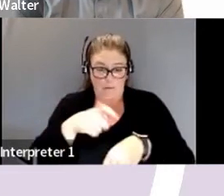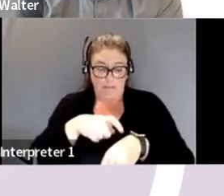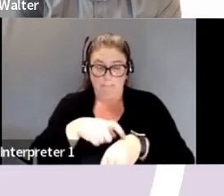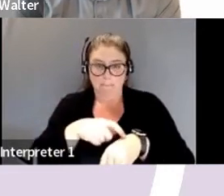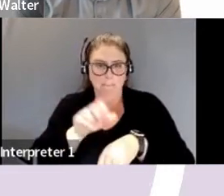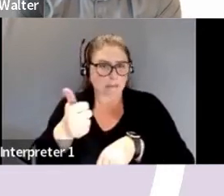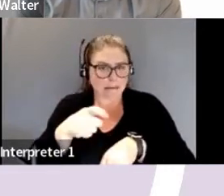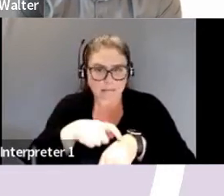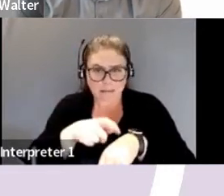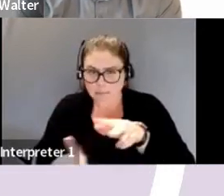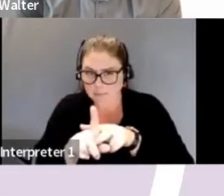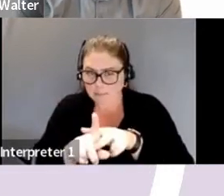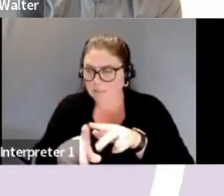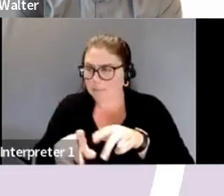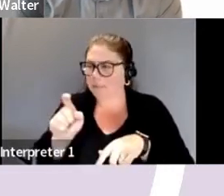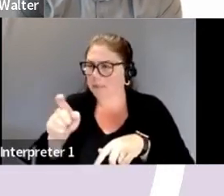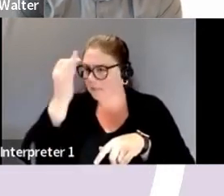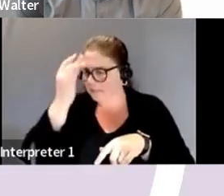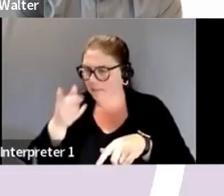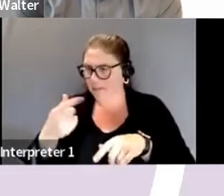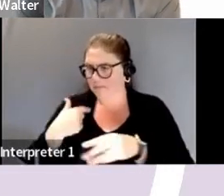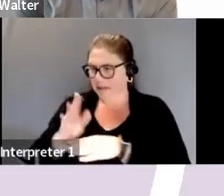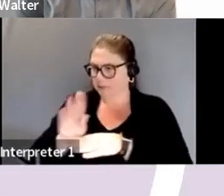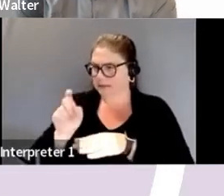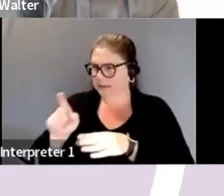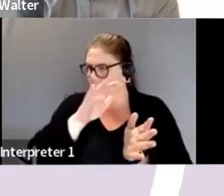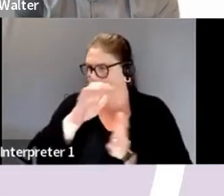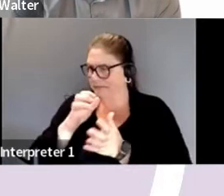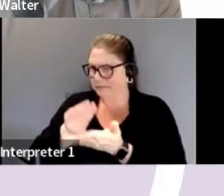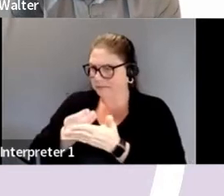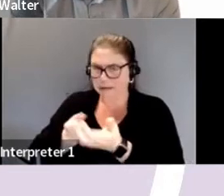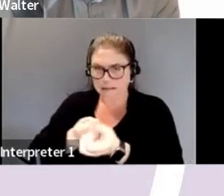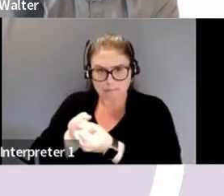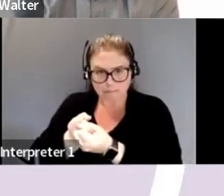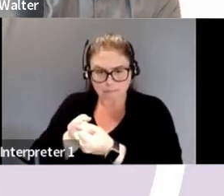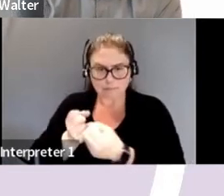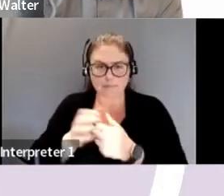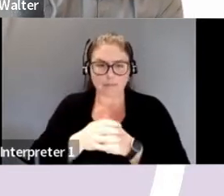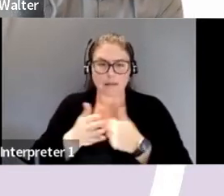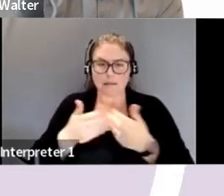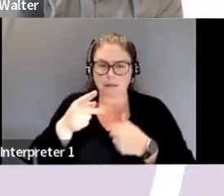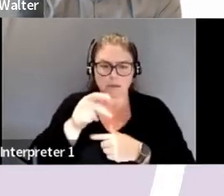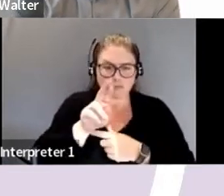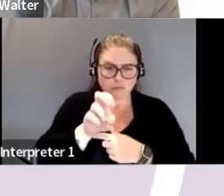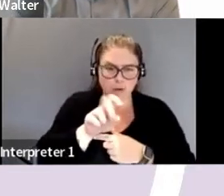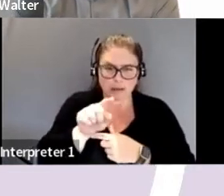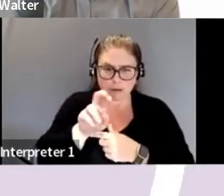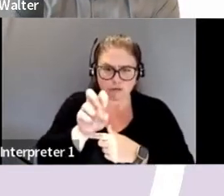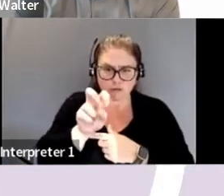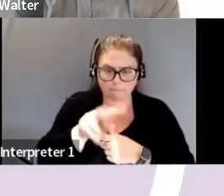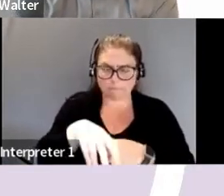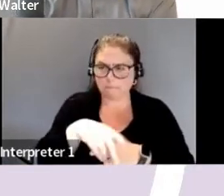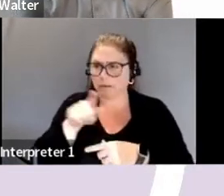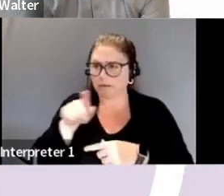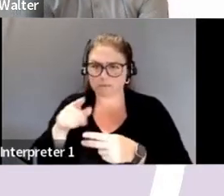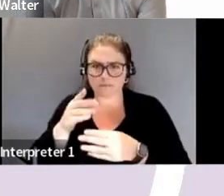year, anytime you need some extra capital in your business, whether you're pre-rev, Series C, any industry,